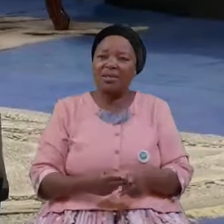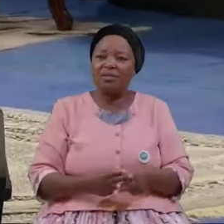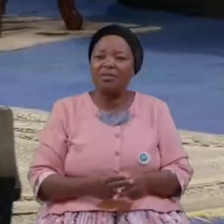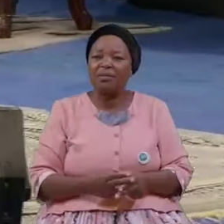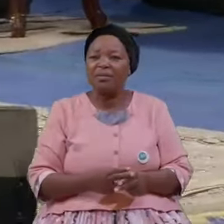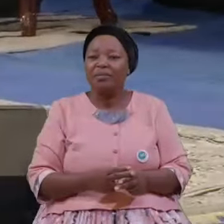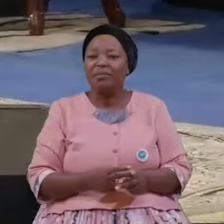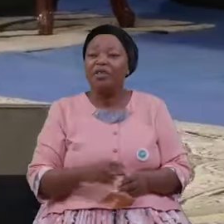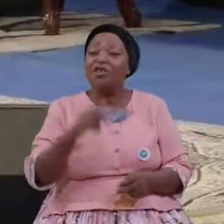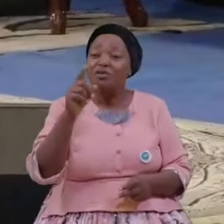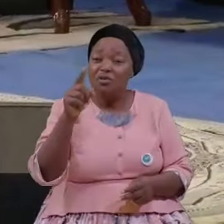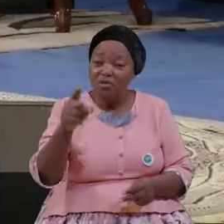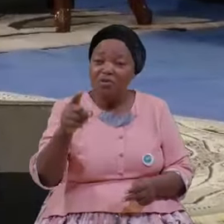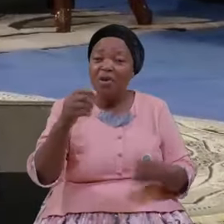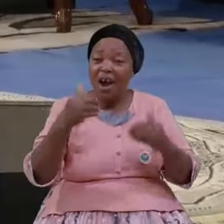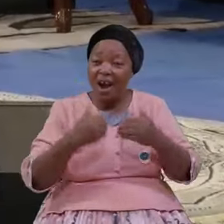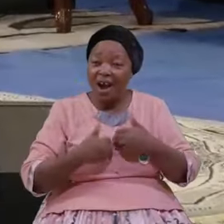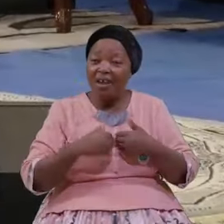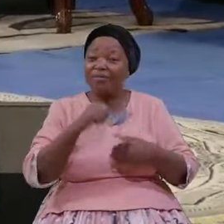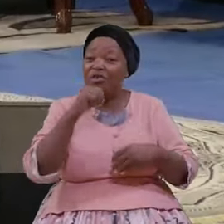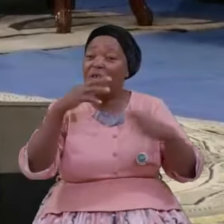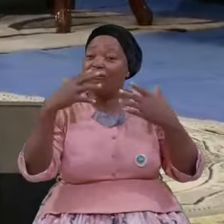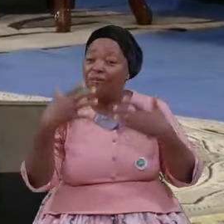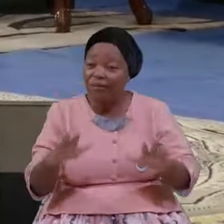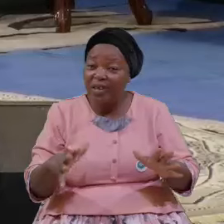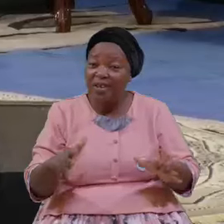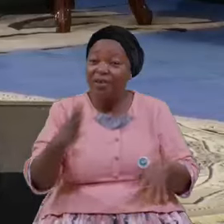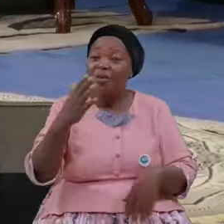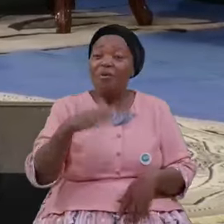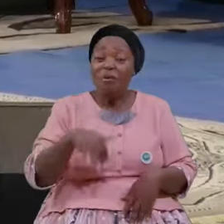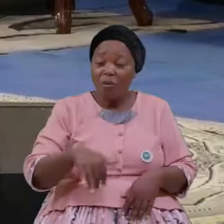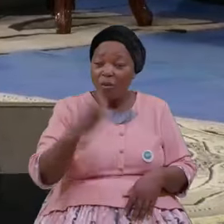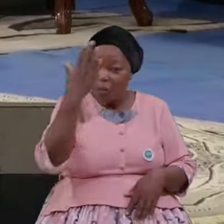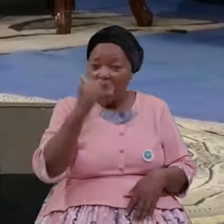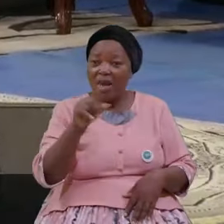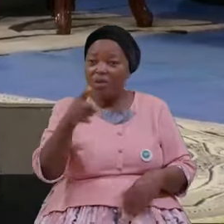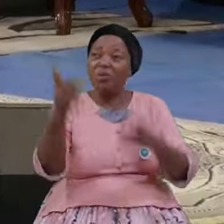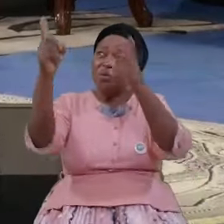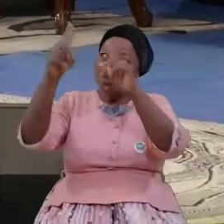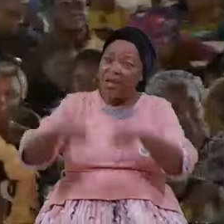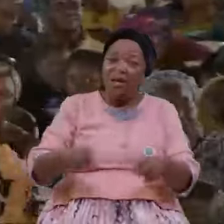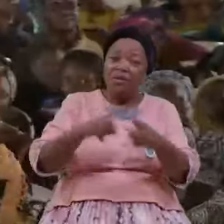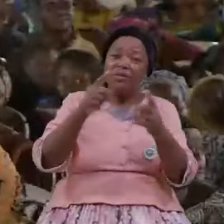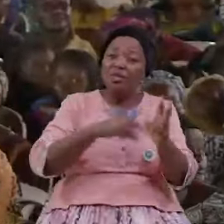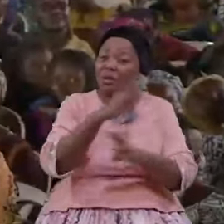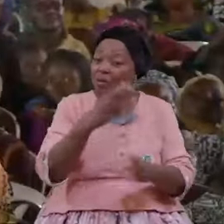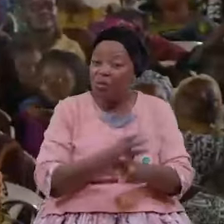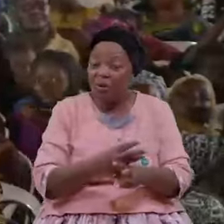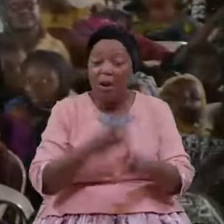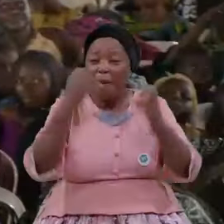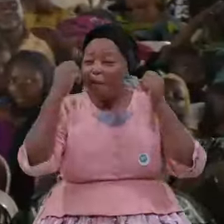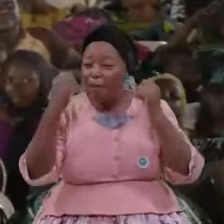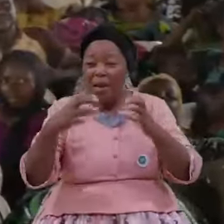You have not finished why you came to the world. A lot of good things